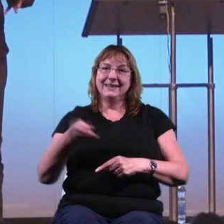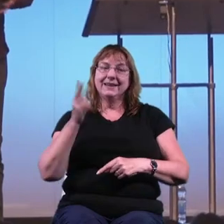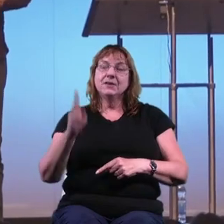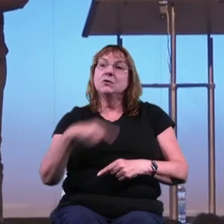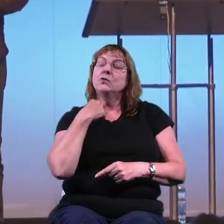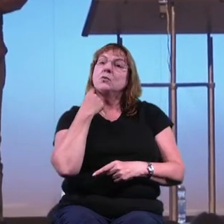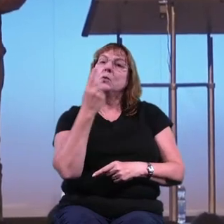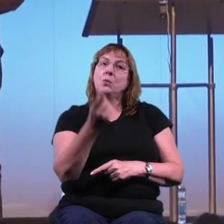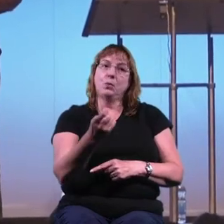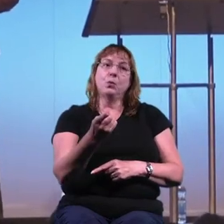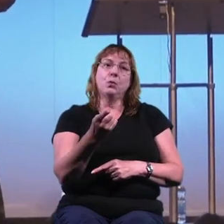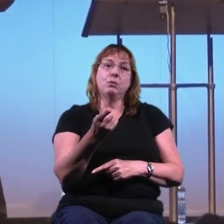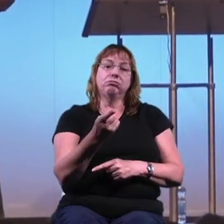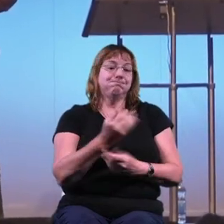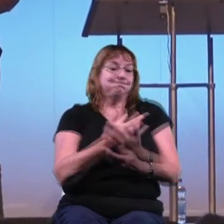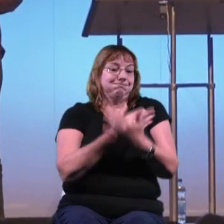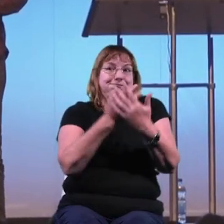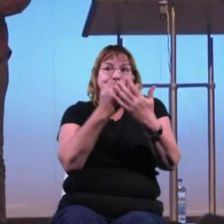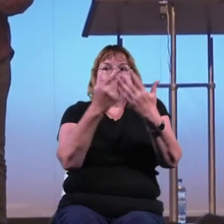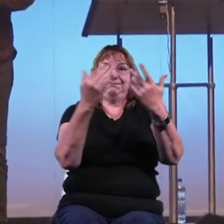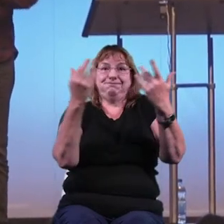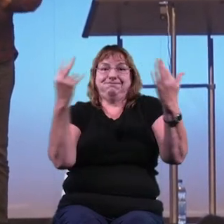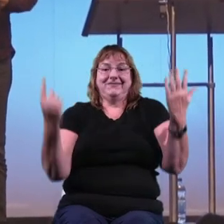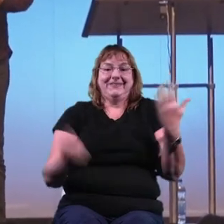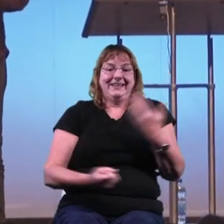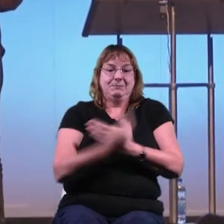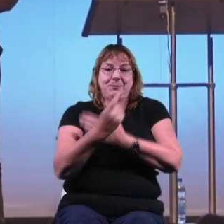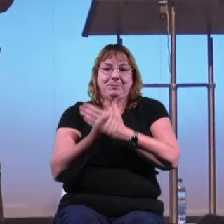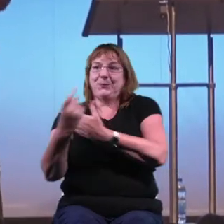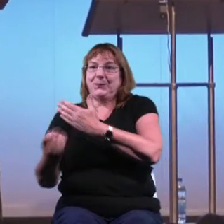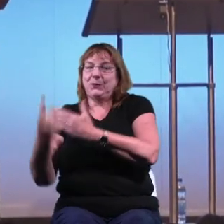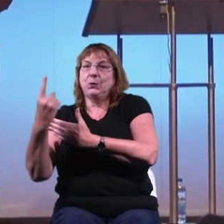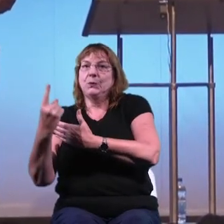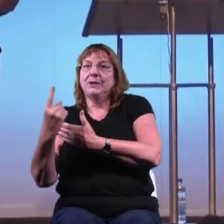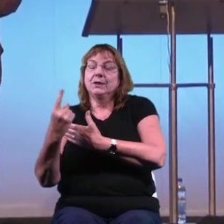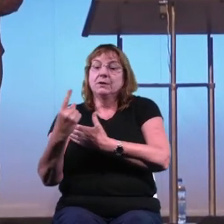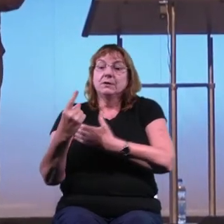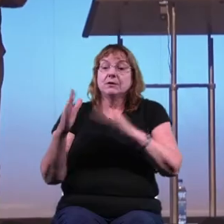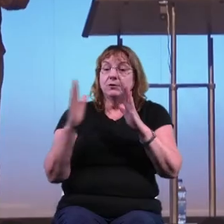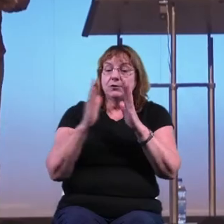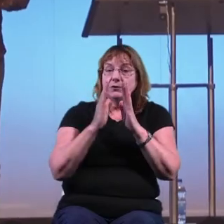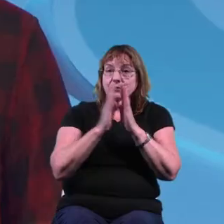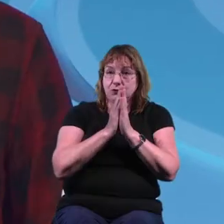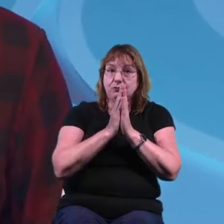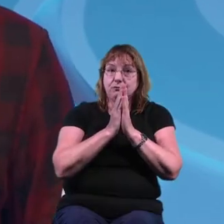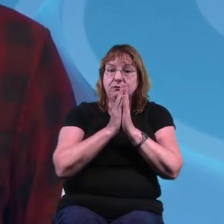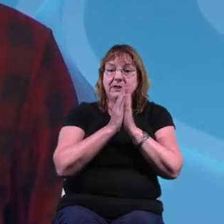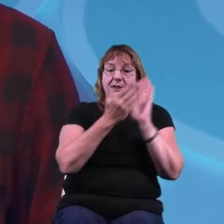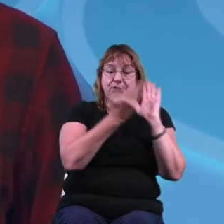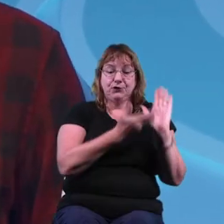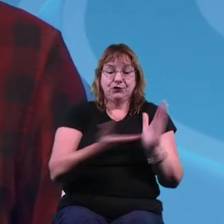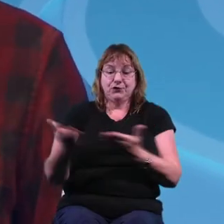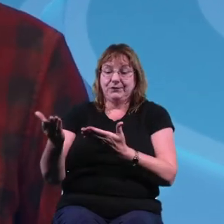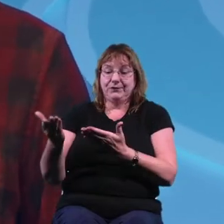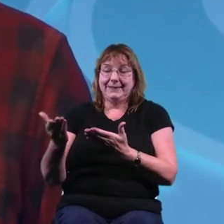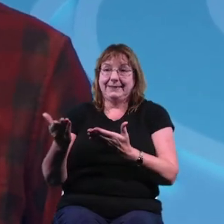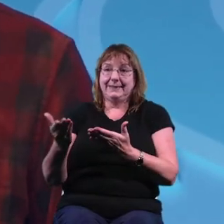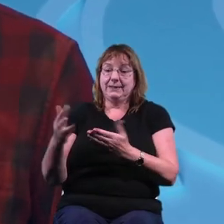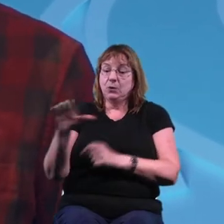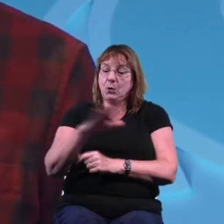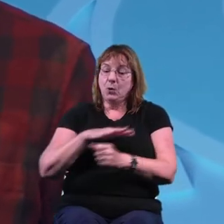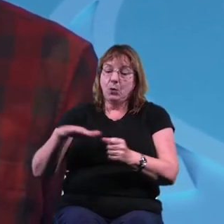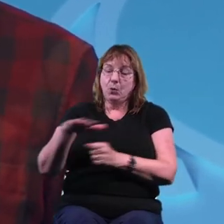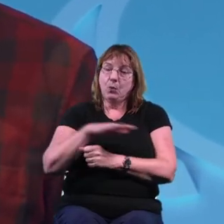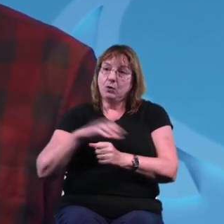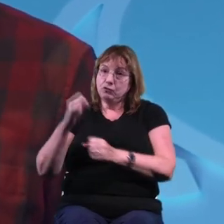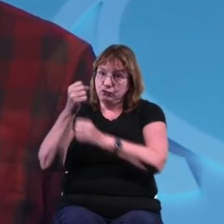Tomorrow, there's a whole load of things going on. If you're looking for a Sunday service at one of the local churches to attend, there's information about